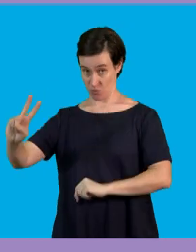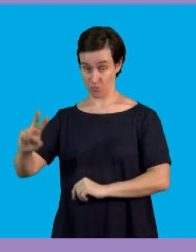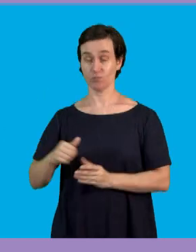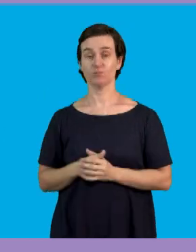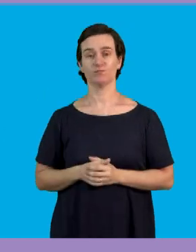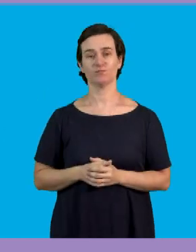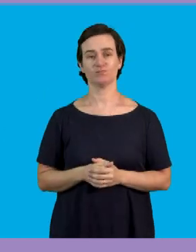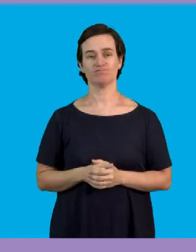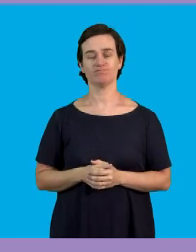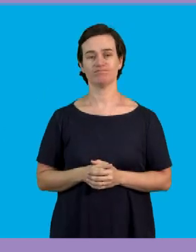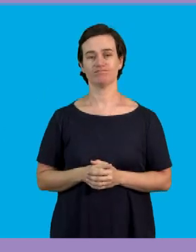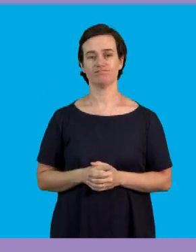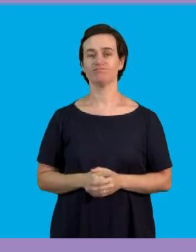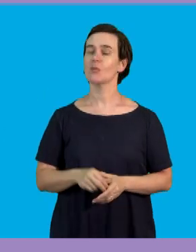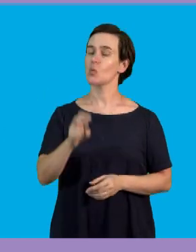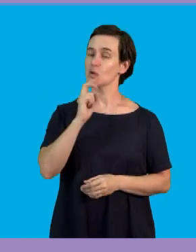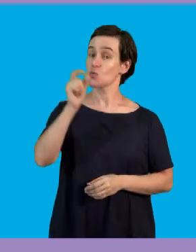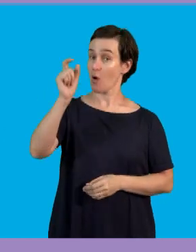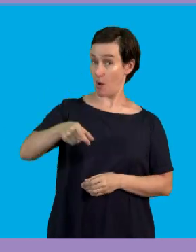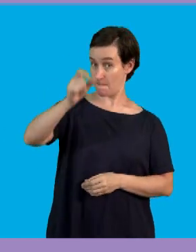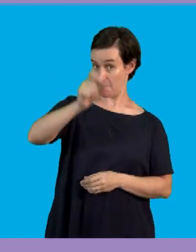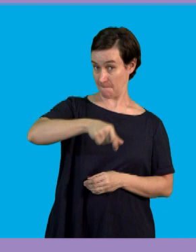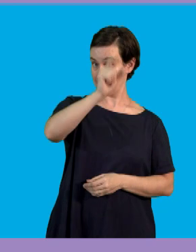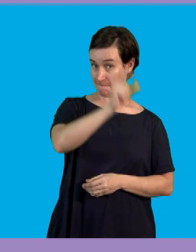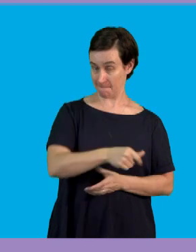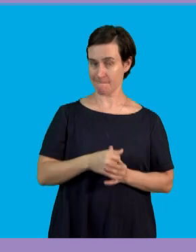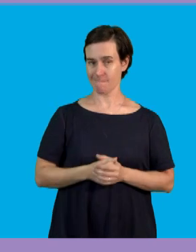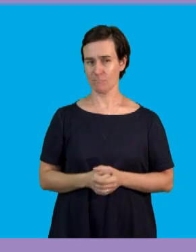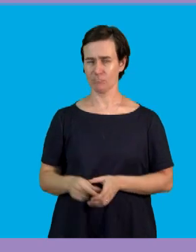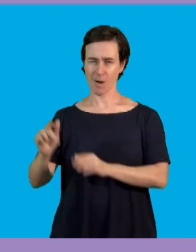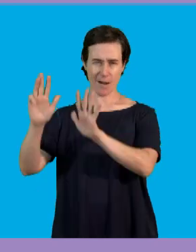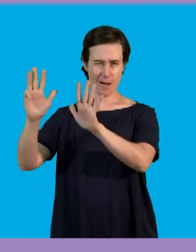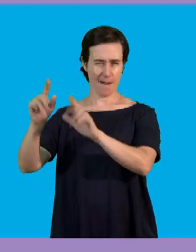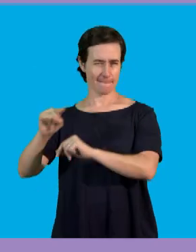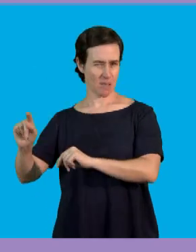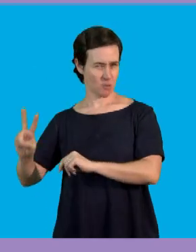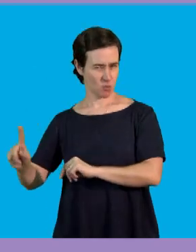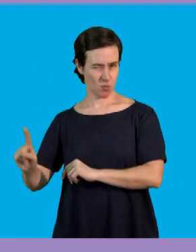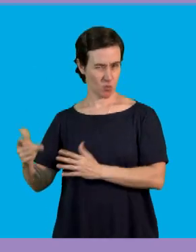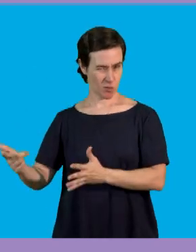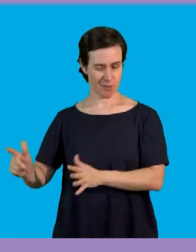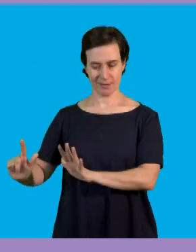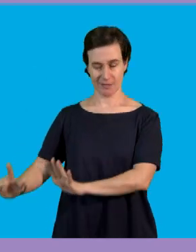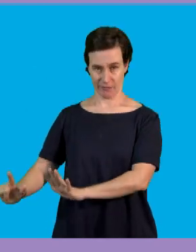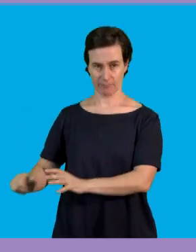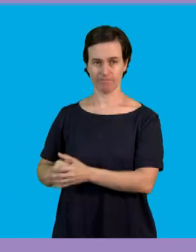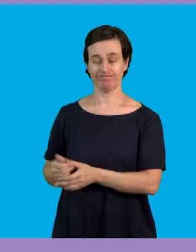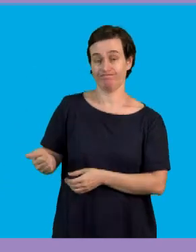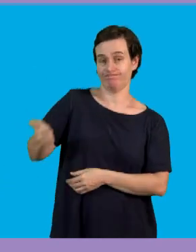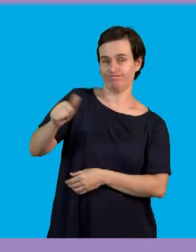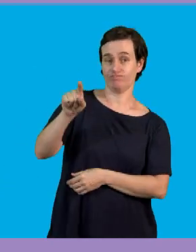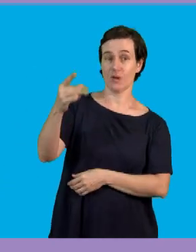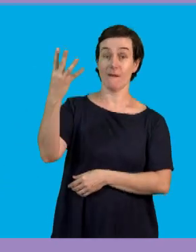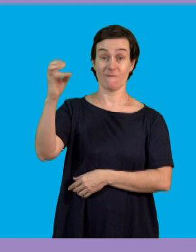672. Again, we are going to work with the columns. So now we have 9 ones minus 2 ones, that gives us 7 ones. We